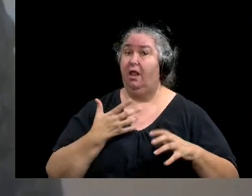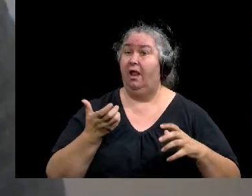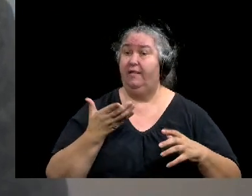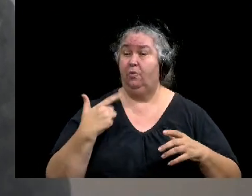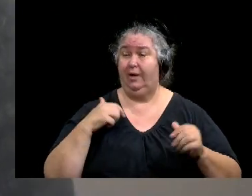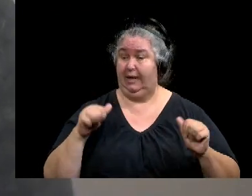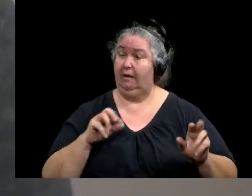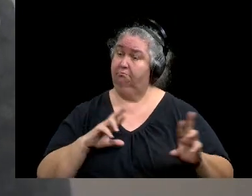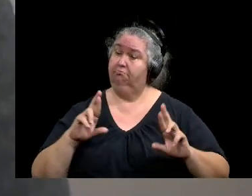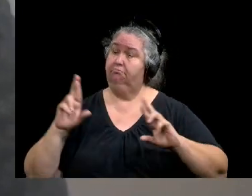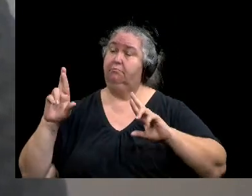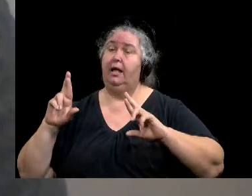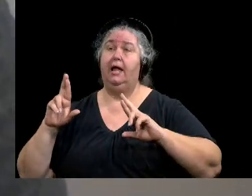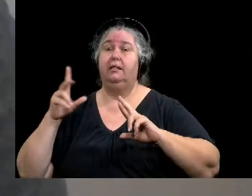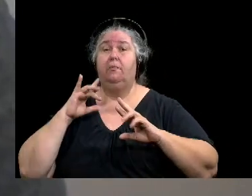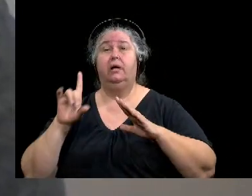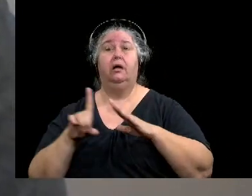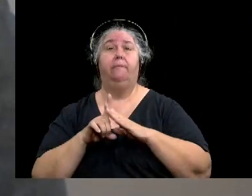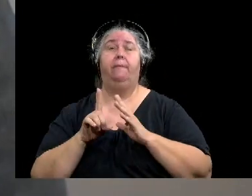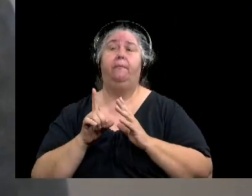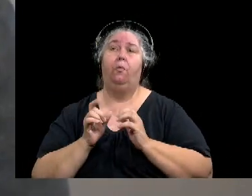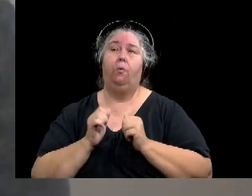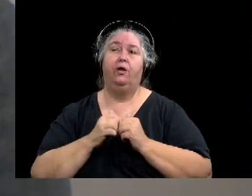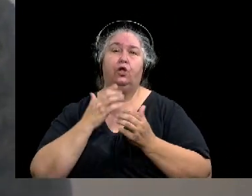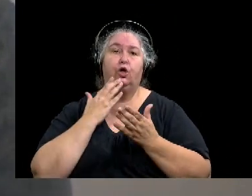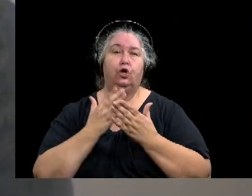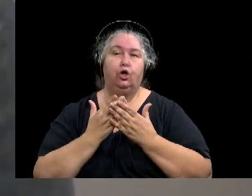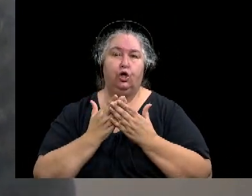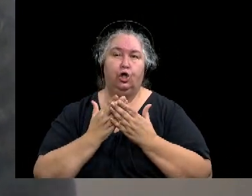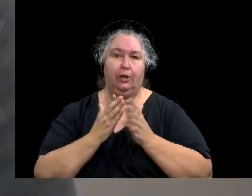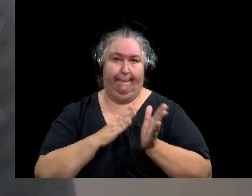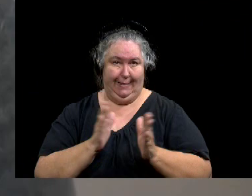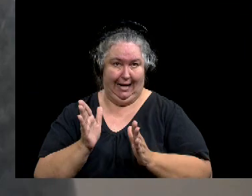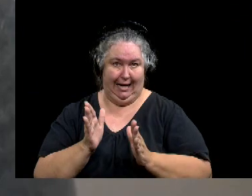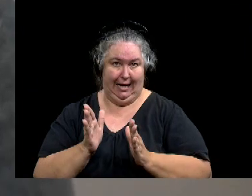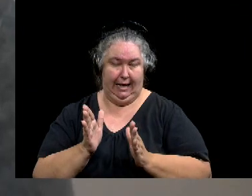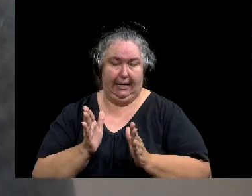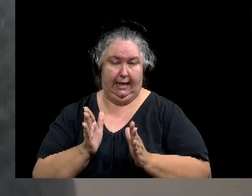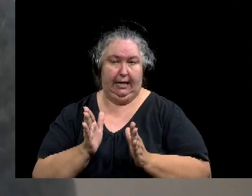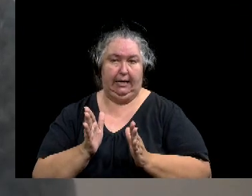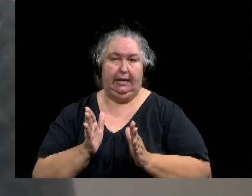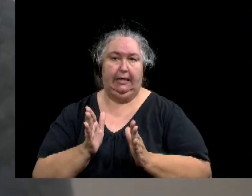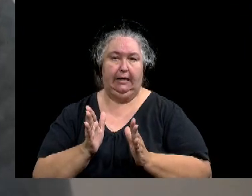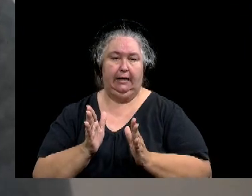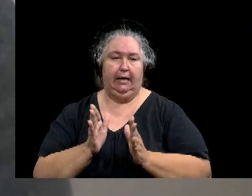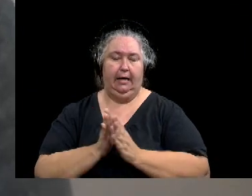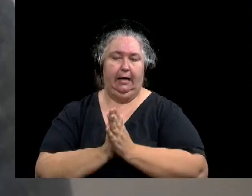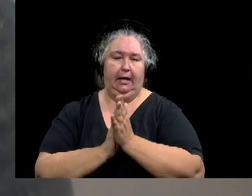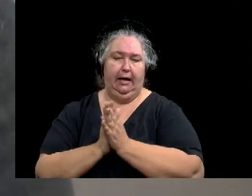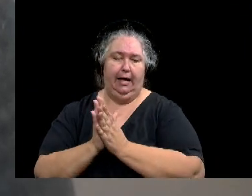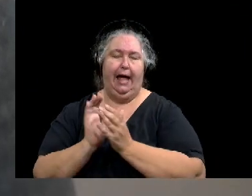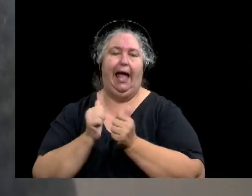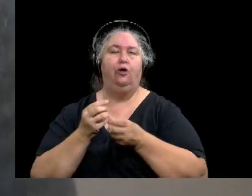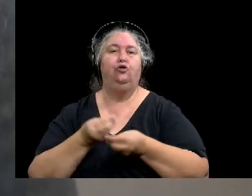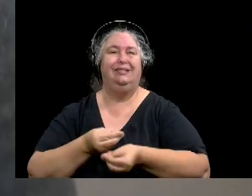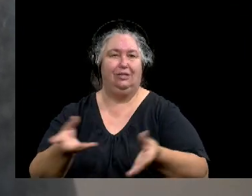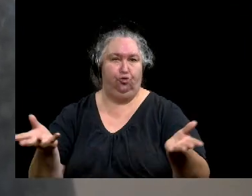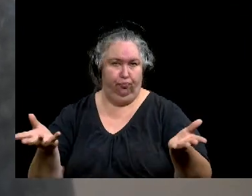and that is come up with good infrastructure plans, good distribution